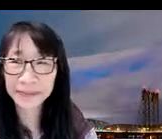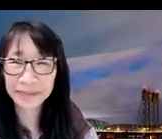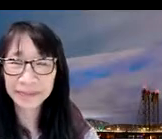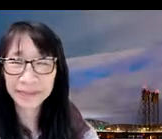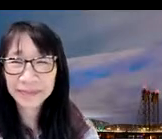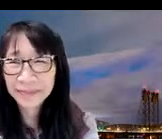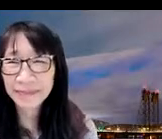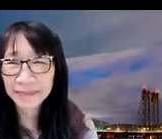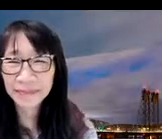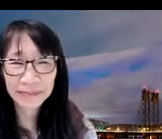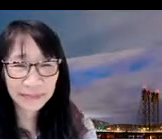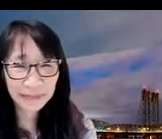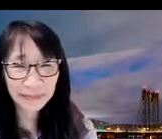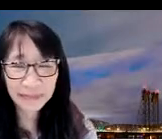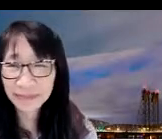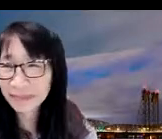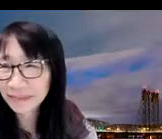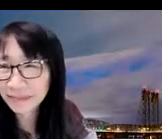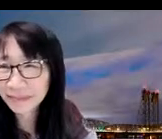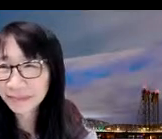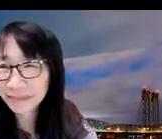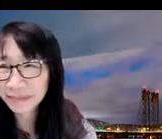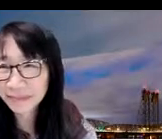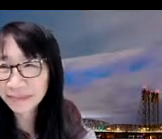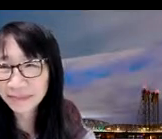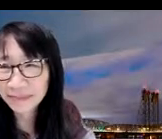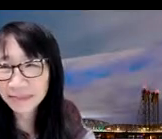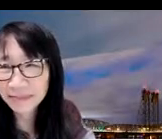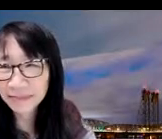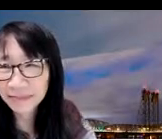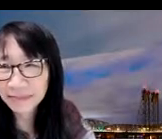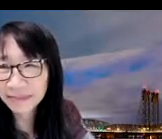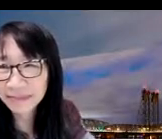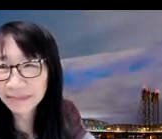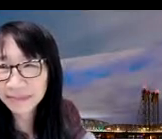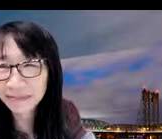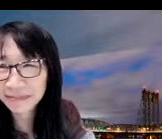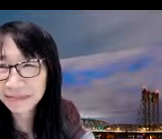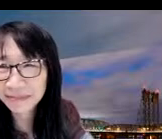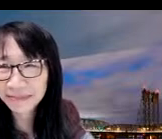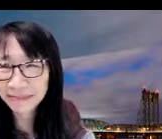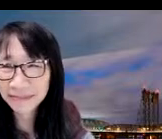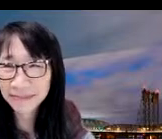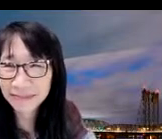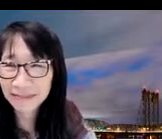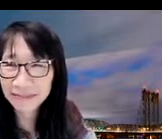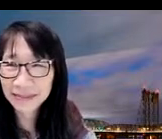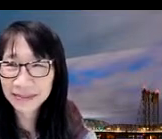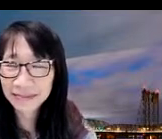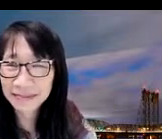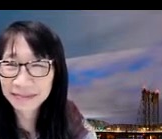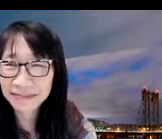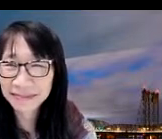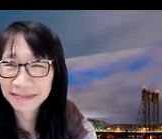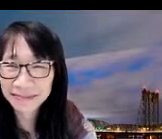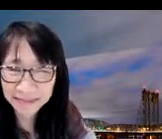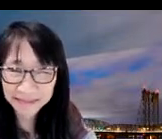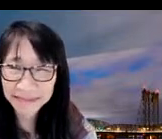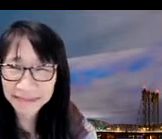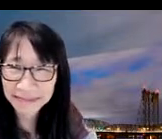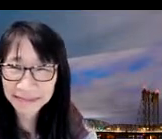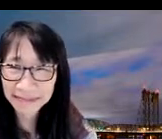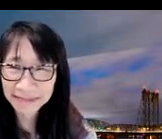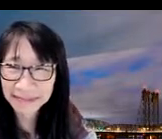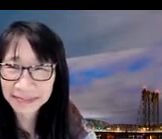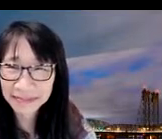non-motorized transportation. My 2 visual aids are this book, let's see,